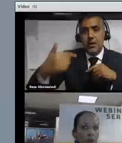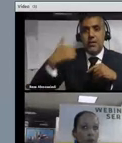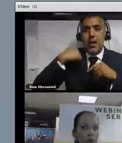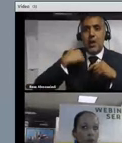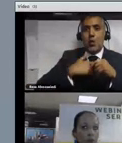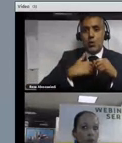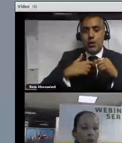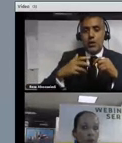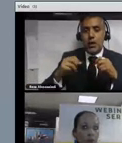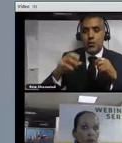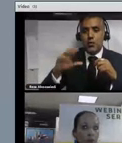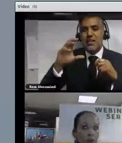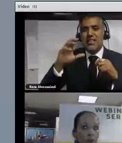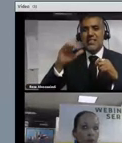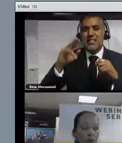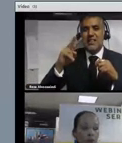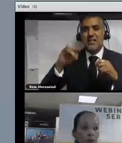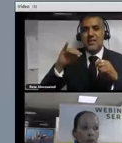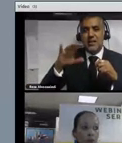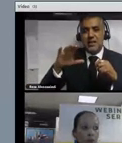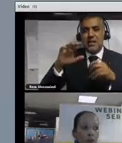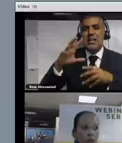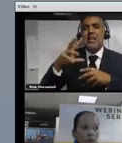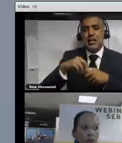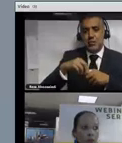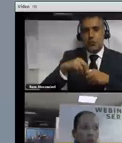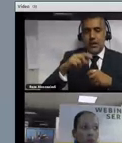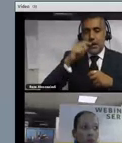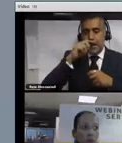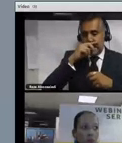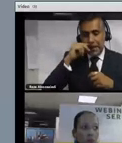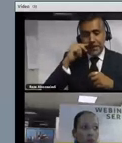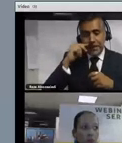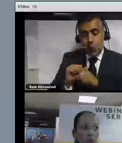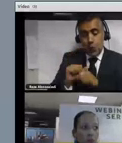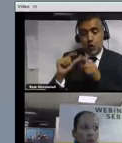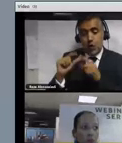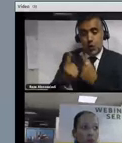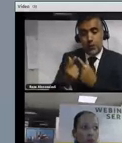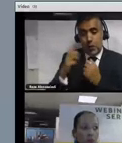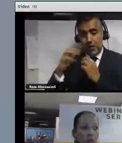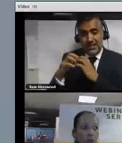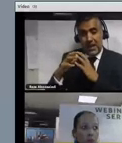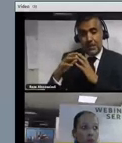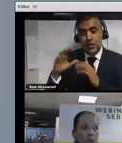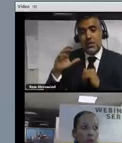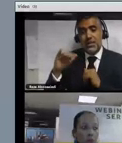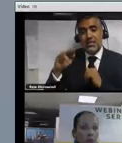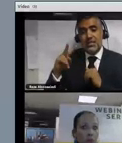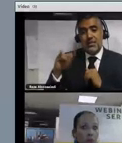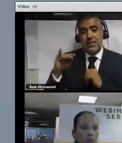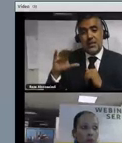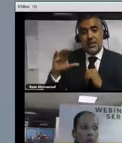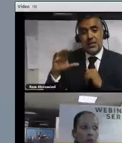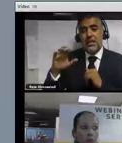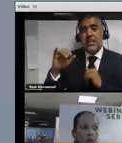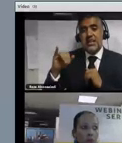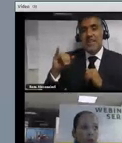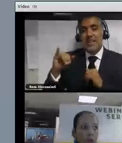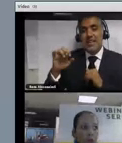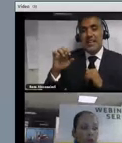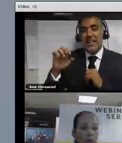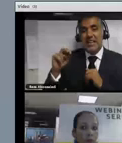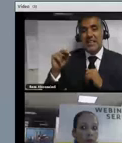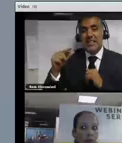civic engagement is an area we haven't looked at yet, which is where there's a working group is going to be established on that. So we're trying to build that up. We started with